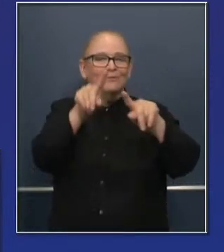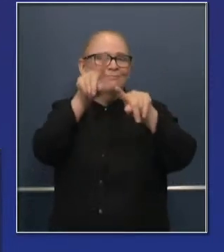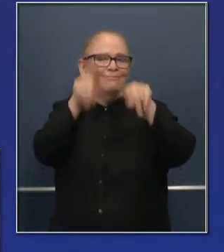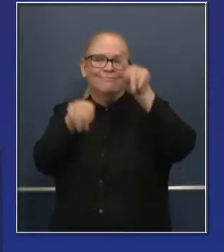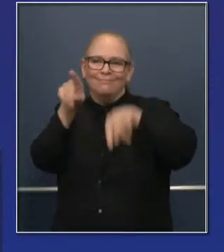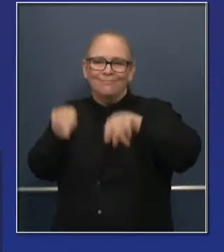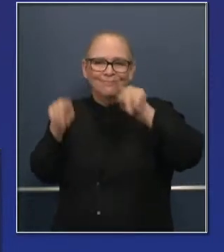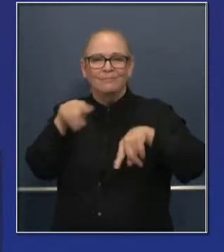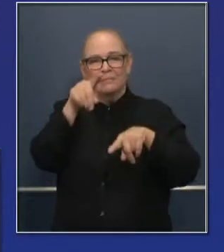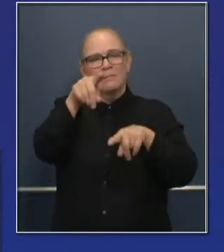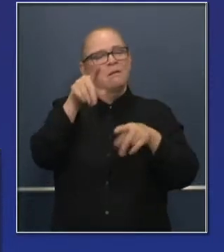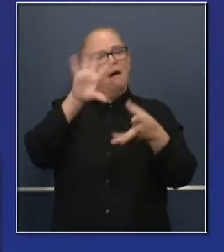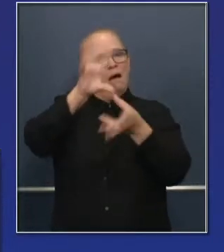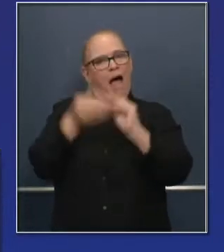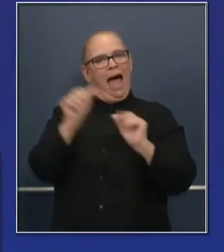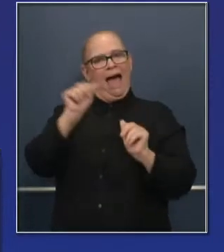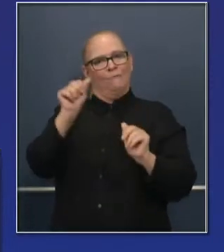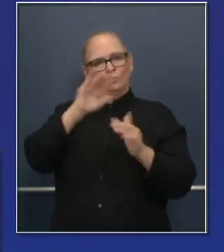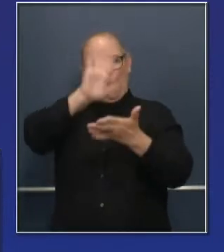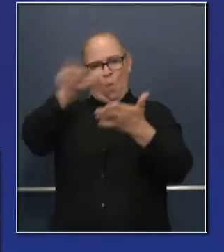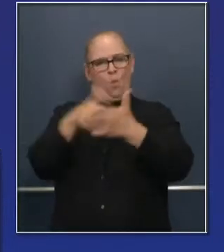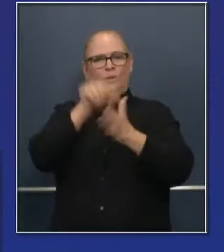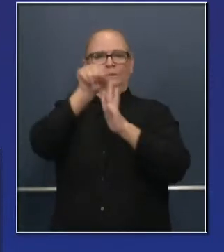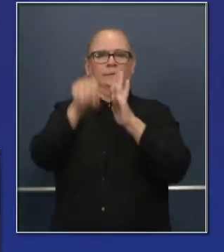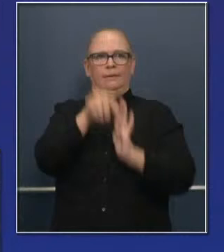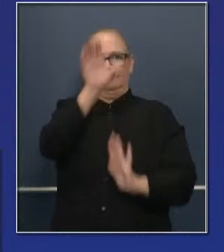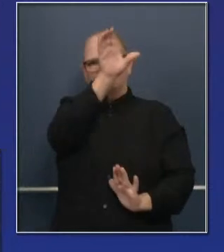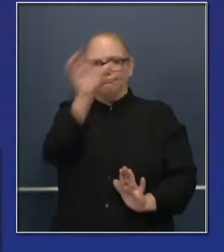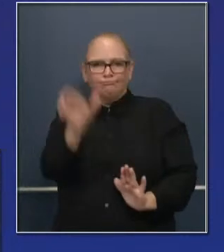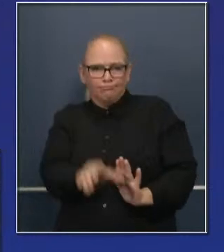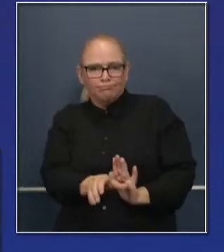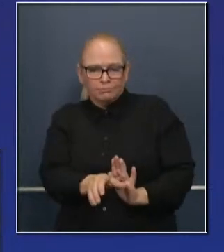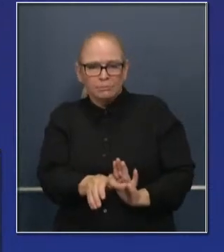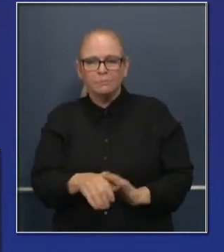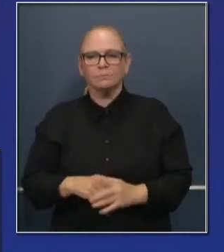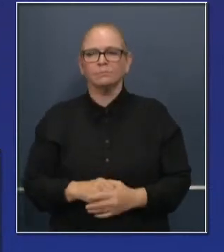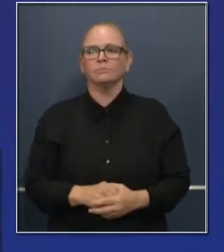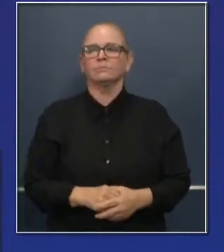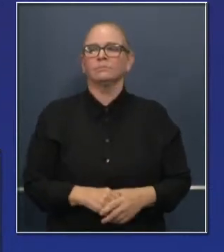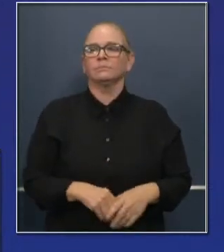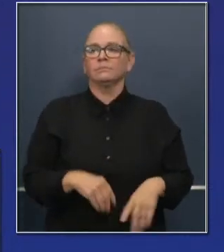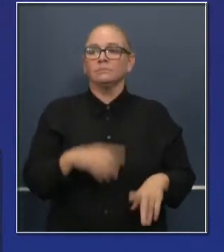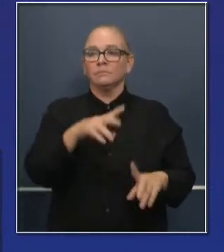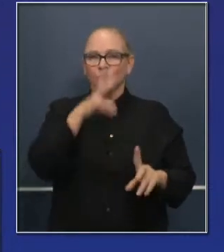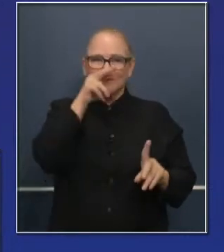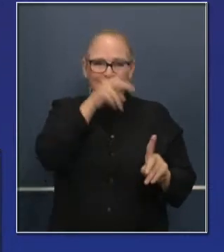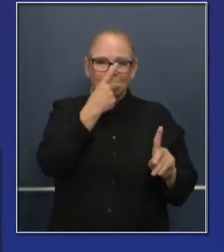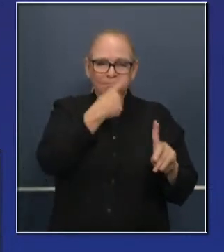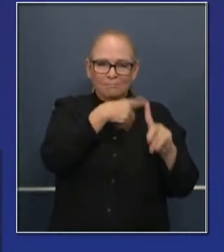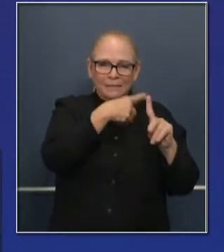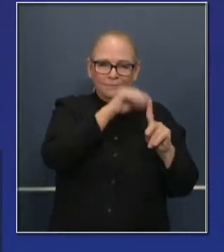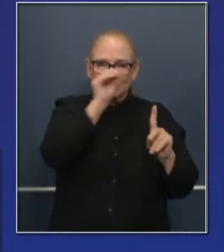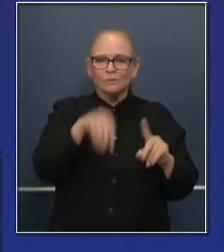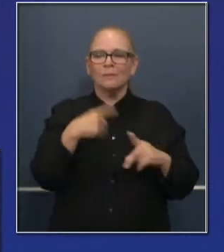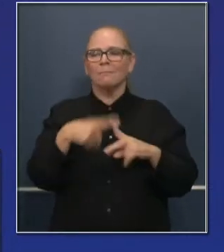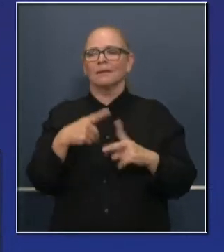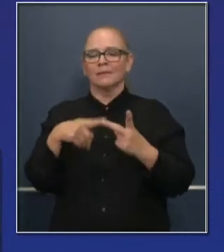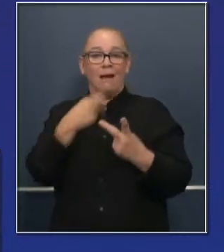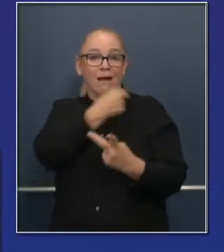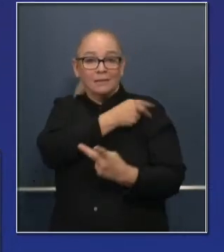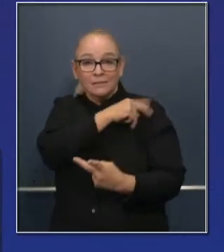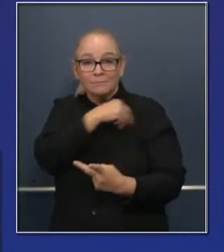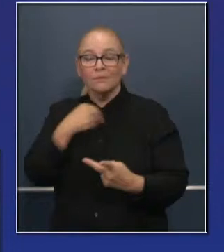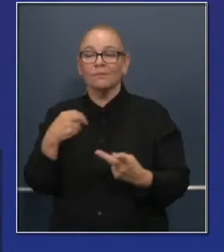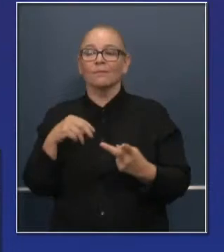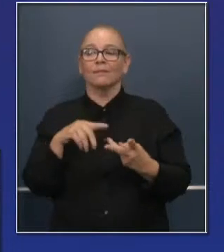but the overall trend, both, again, positivity rates, hospitalizations, now ICUs, is